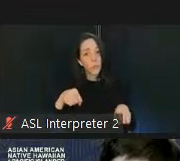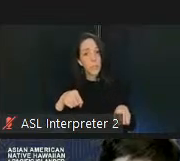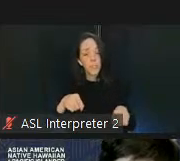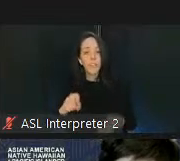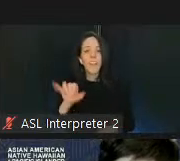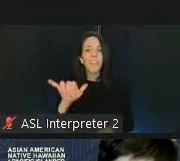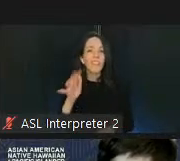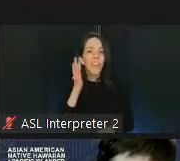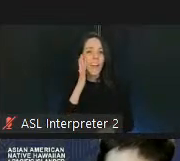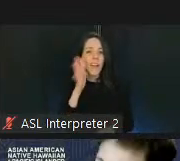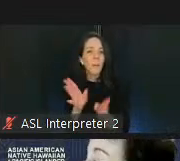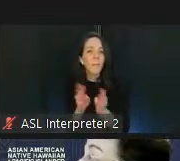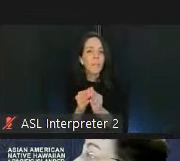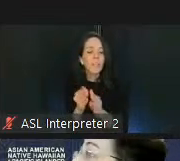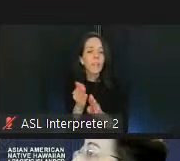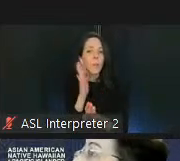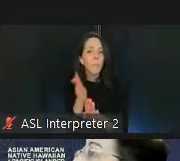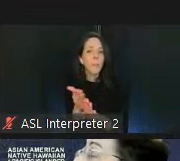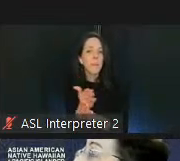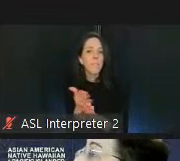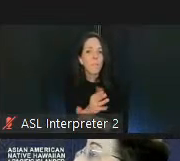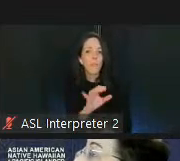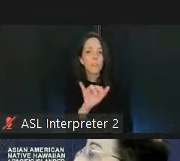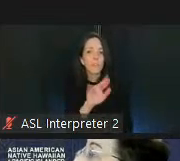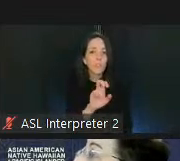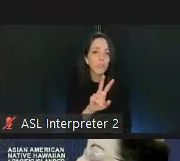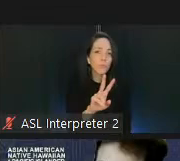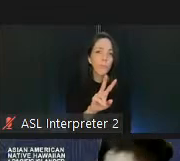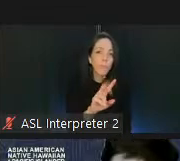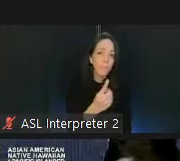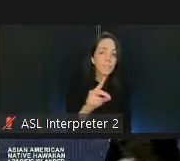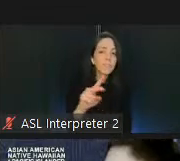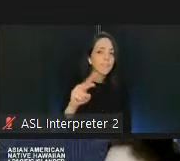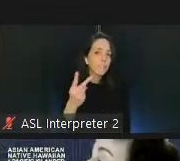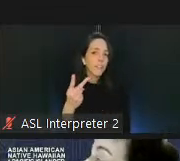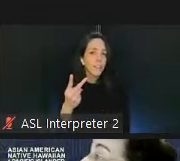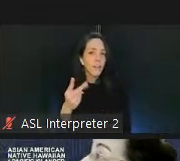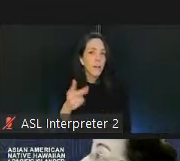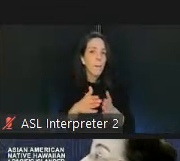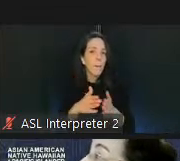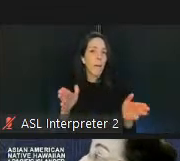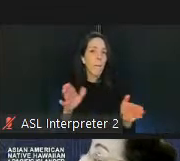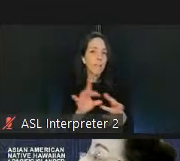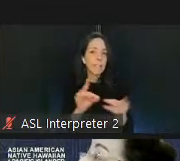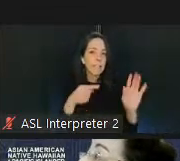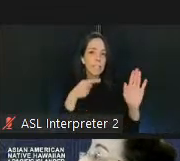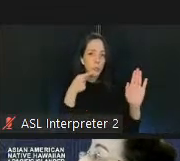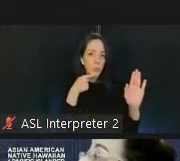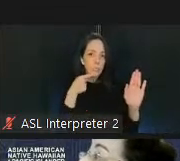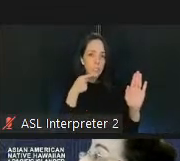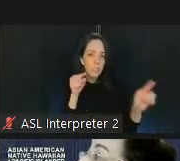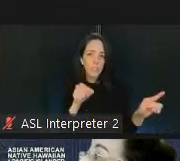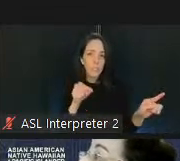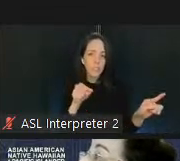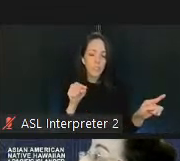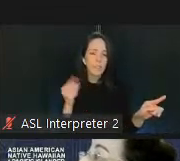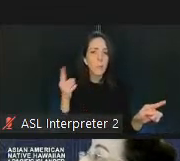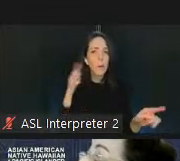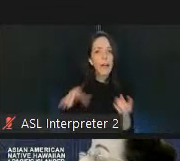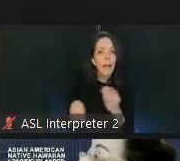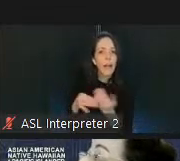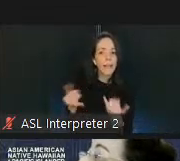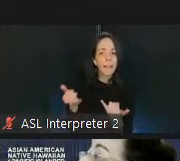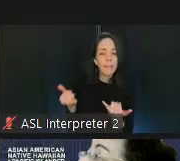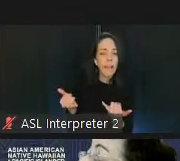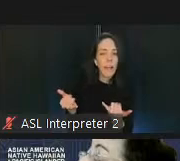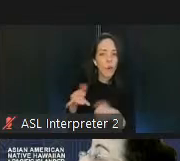June 1st and 2nd public hearings that would take place. So I mentioned that early on during